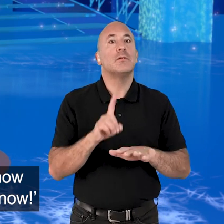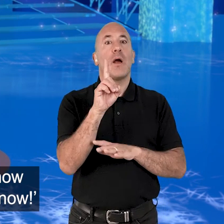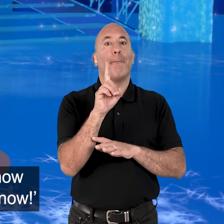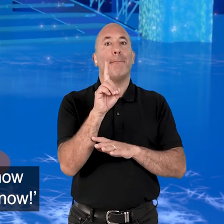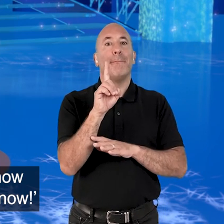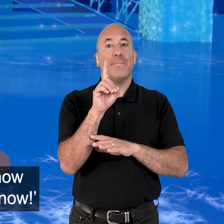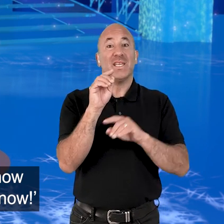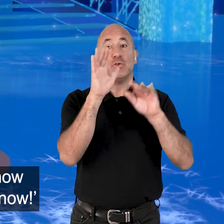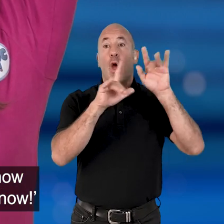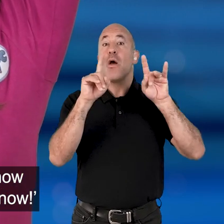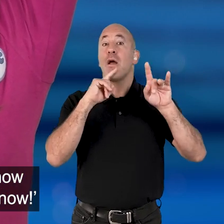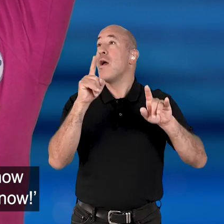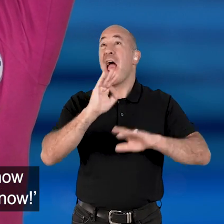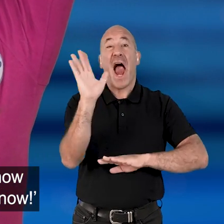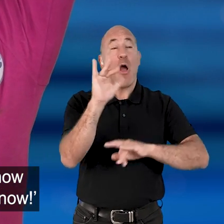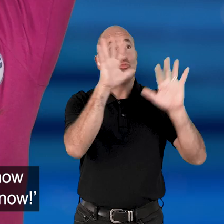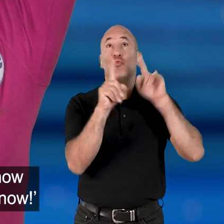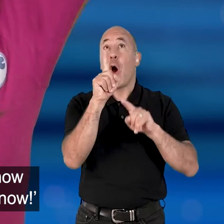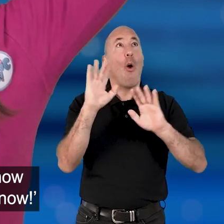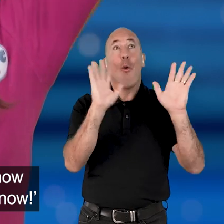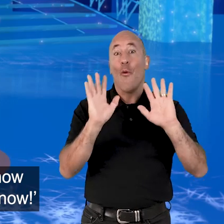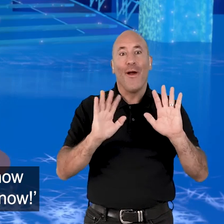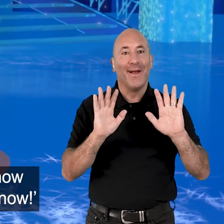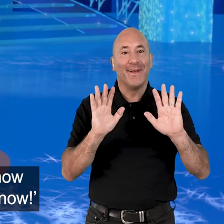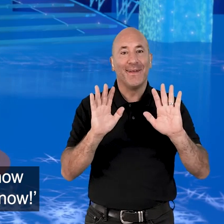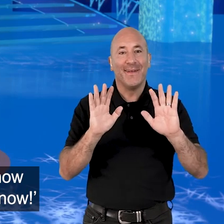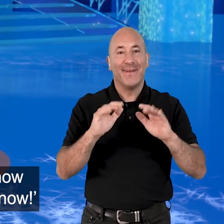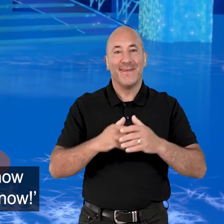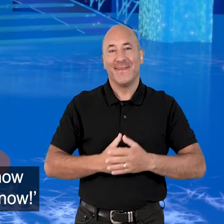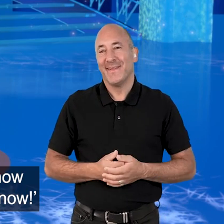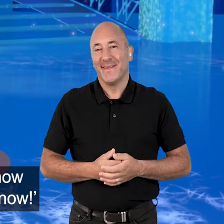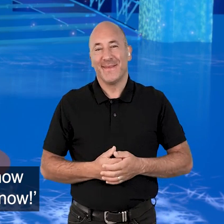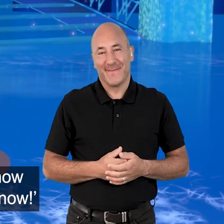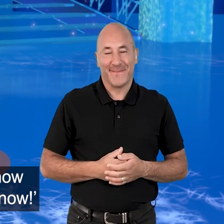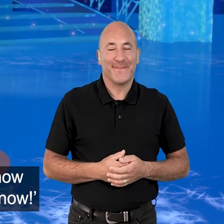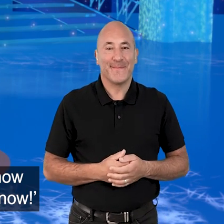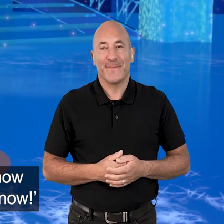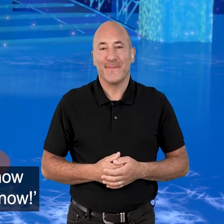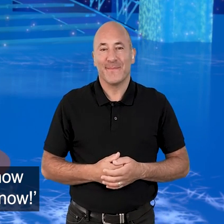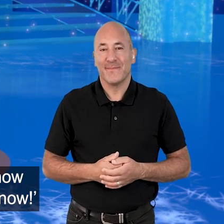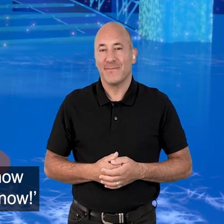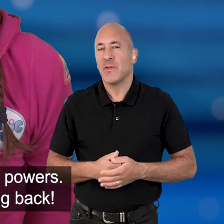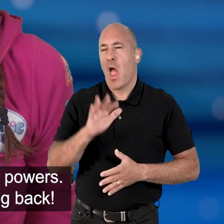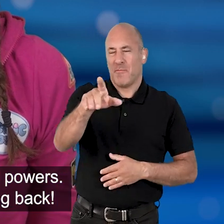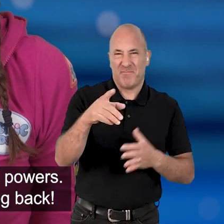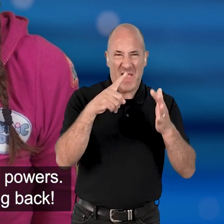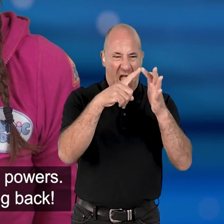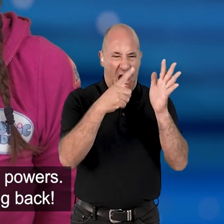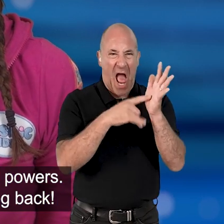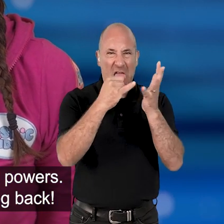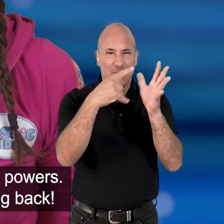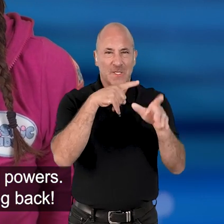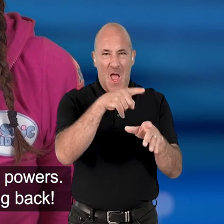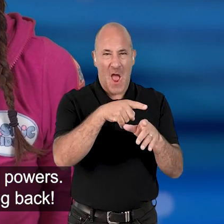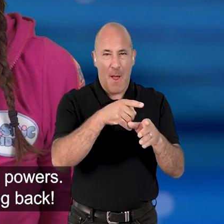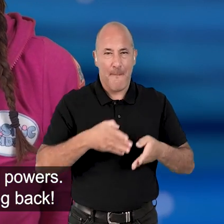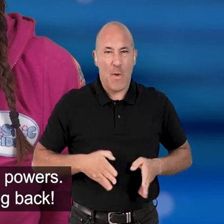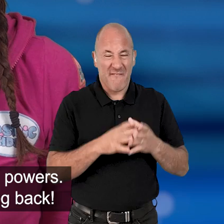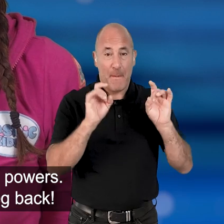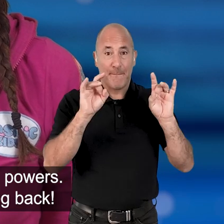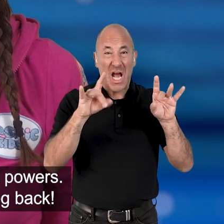up to the snow and say to the snow, hello, snow. Now, Elsa was born